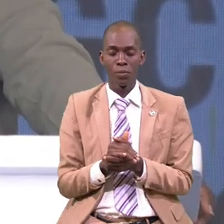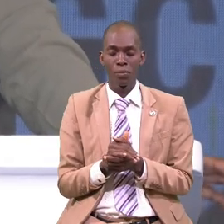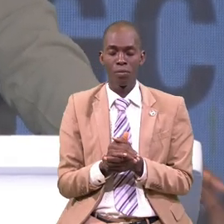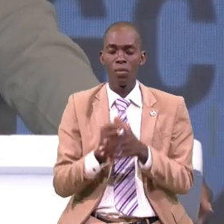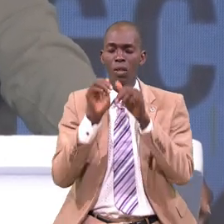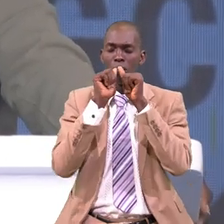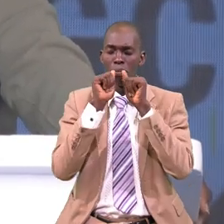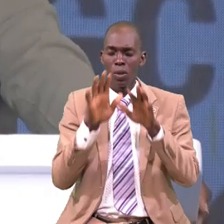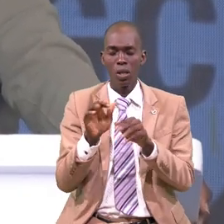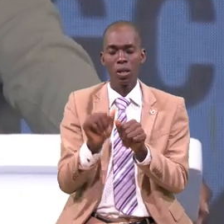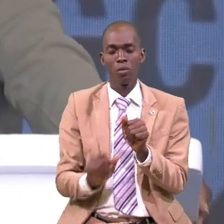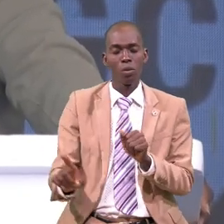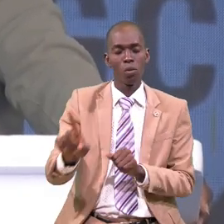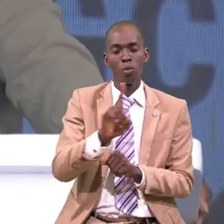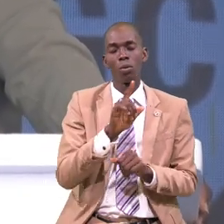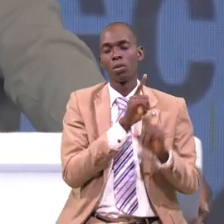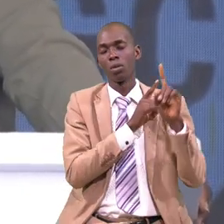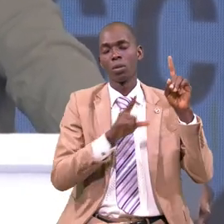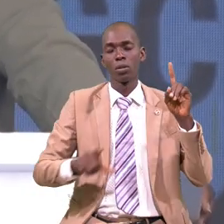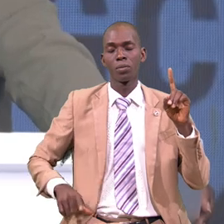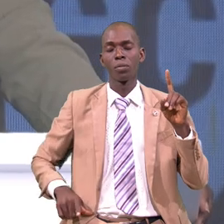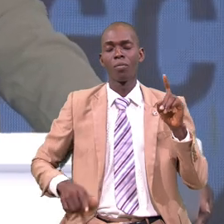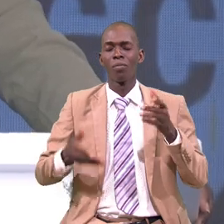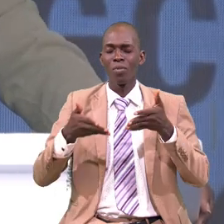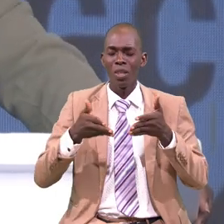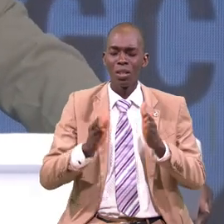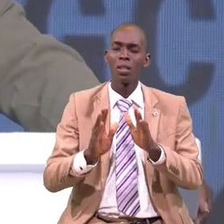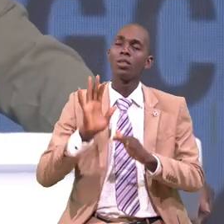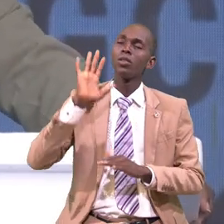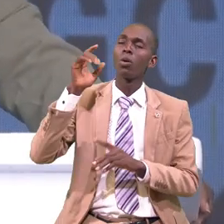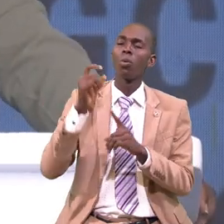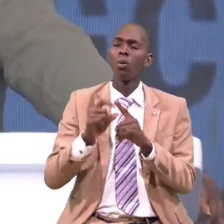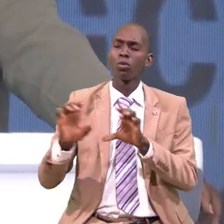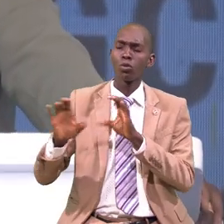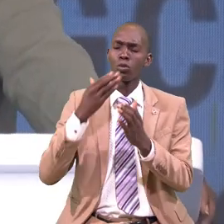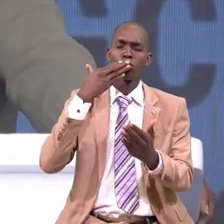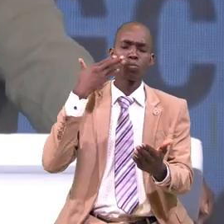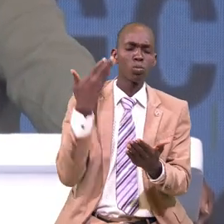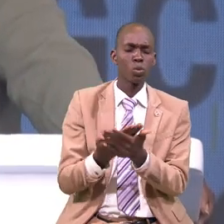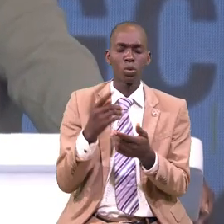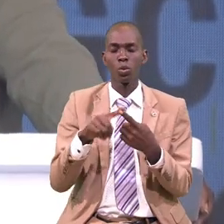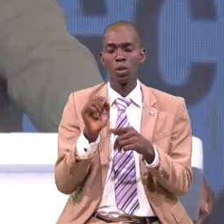Bless everyone, Lord. Let your word do good in every life.